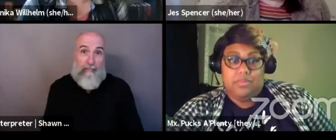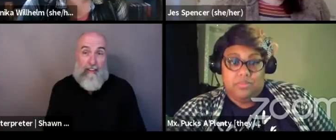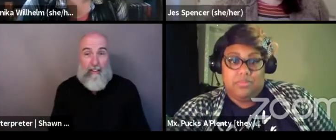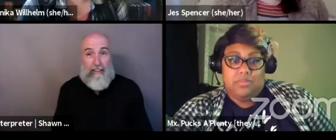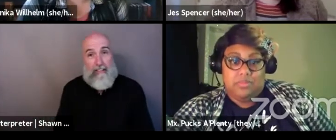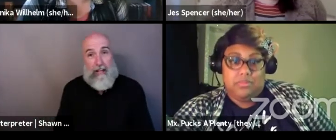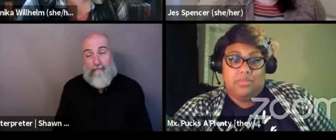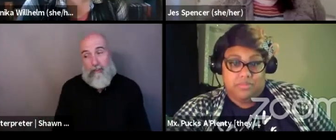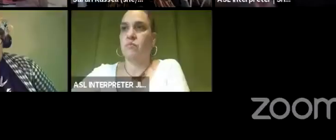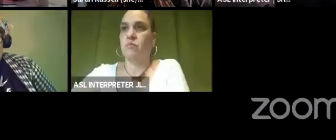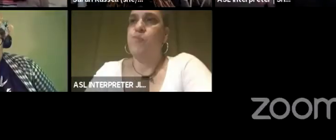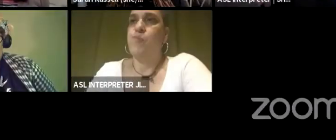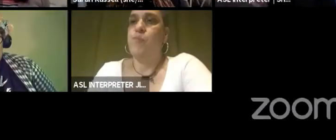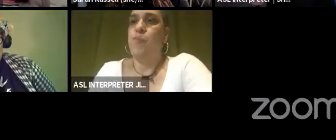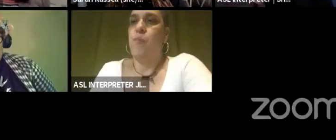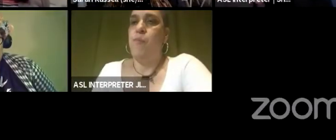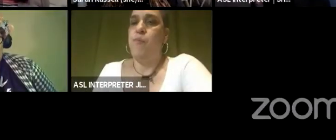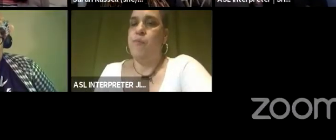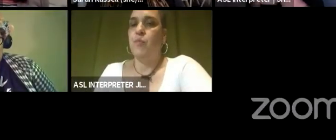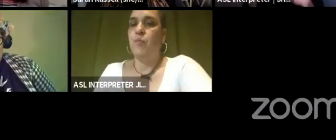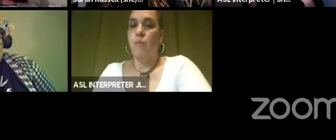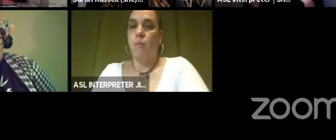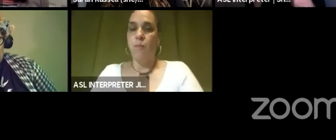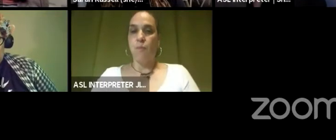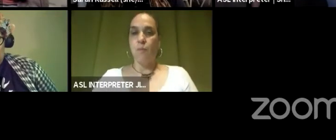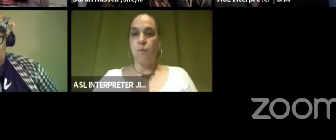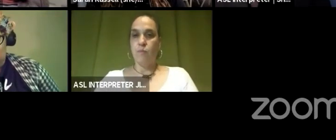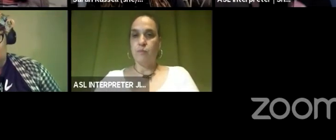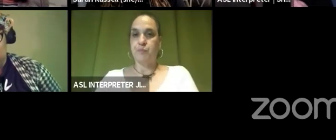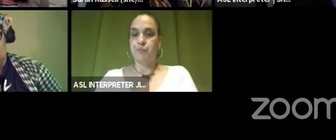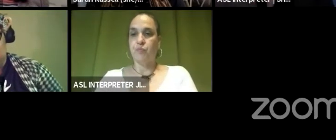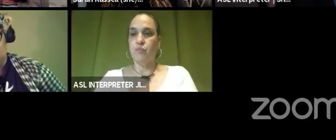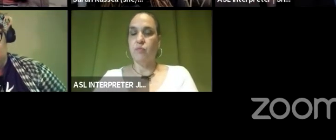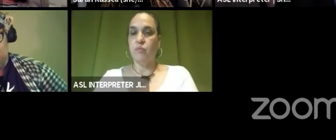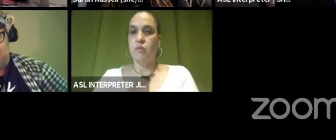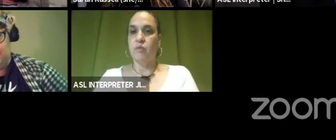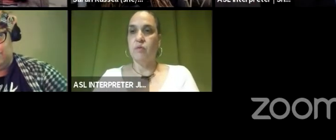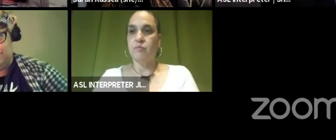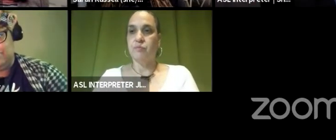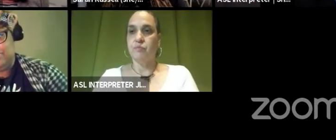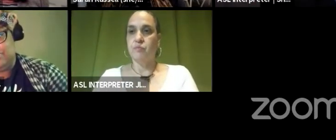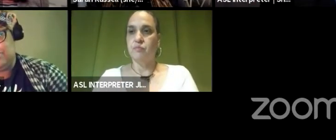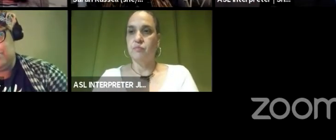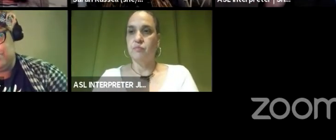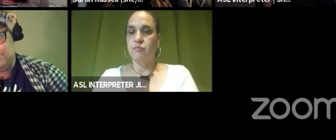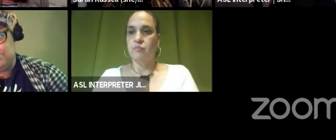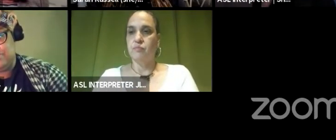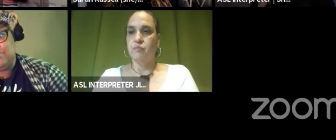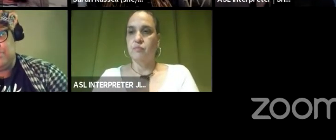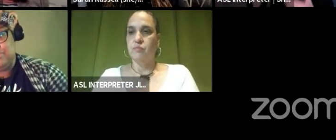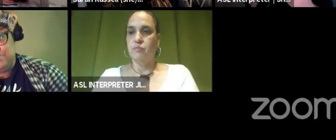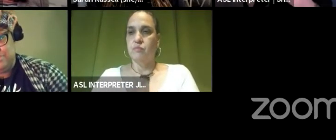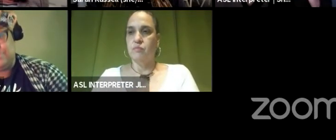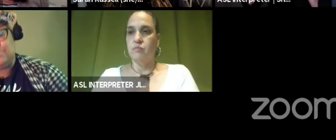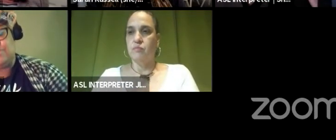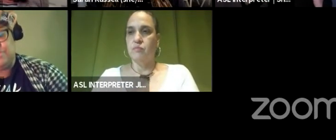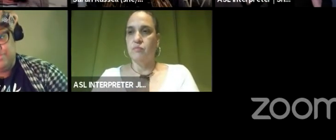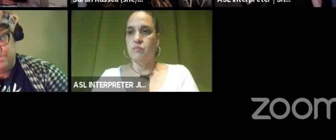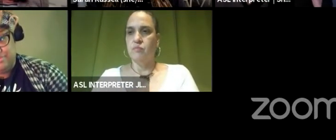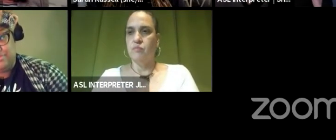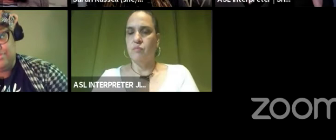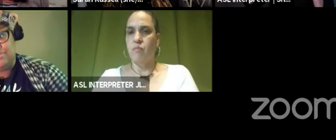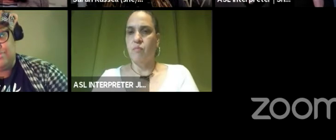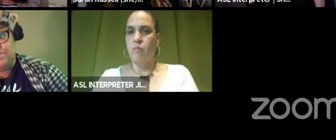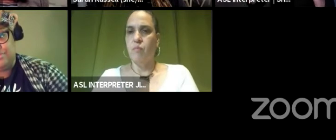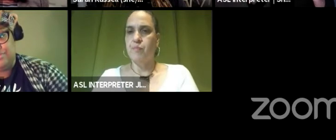upon minors. So, like, you can't, you know, there's, like, a whole other level that's shut down.